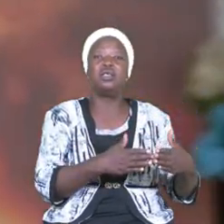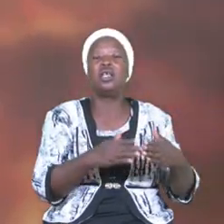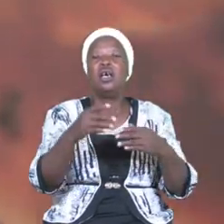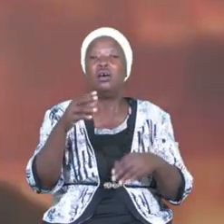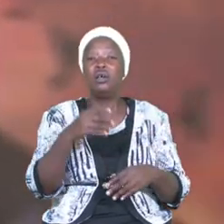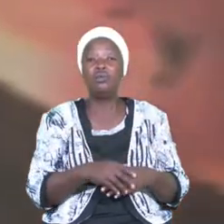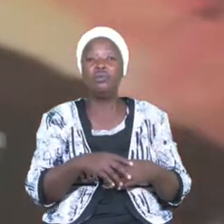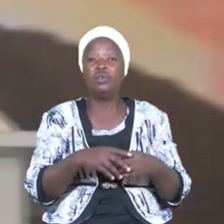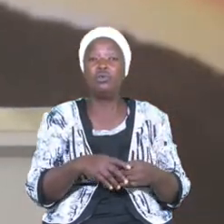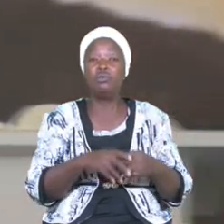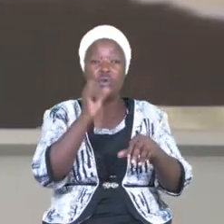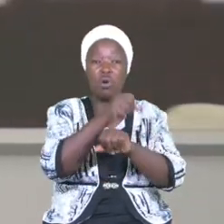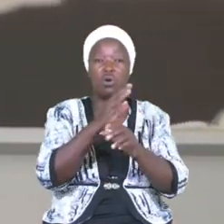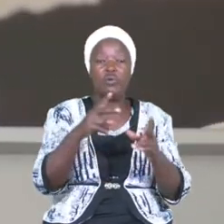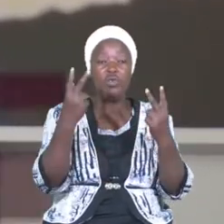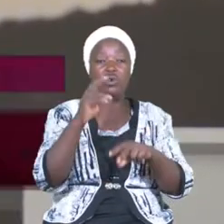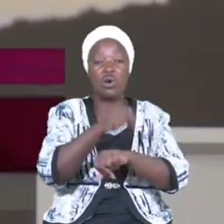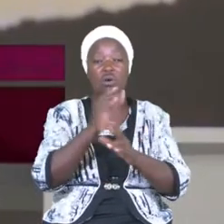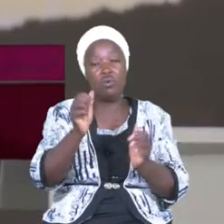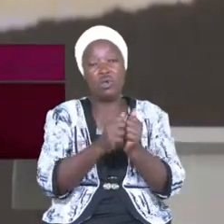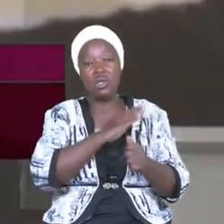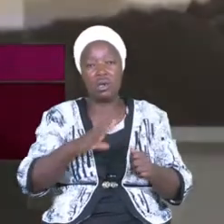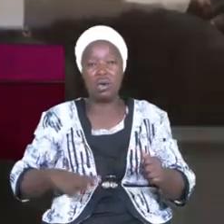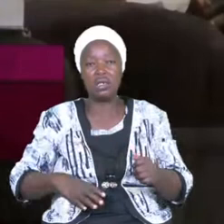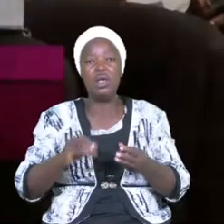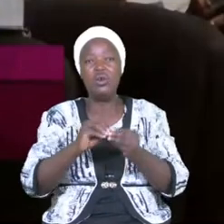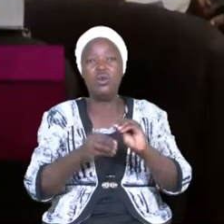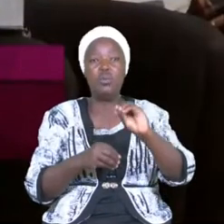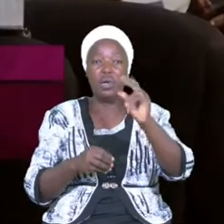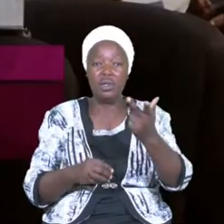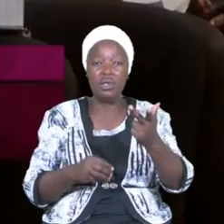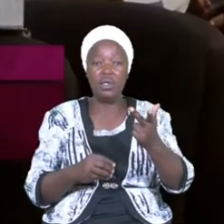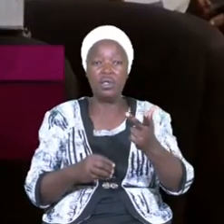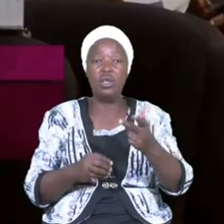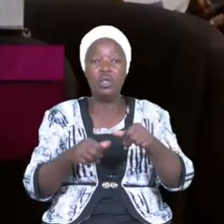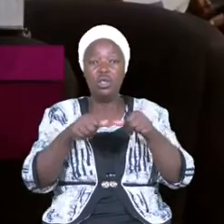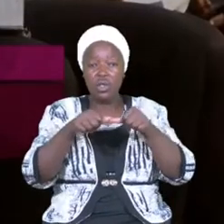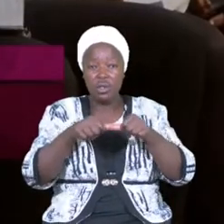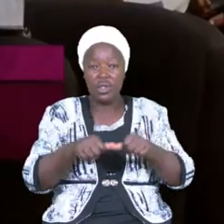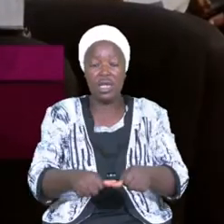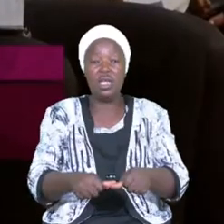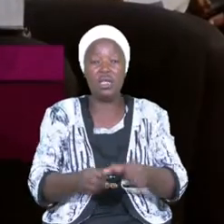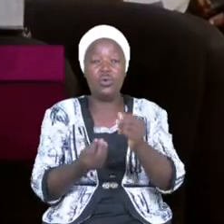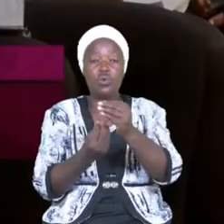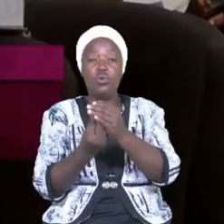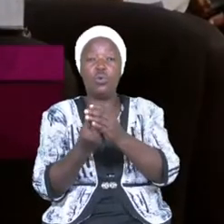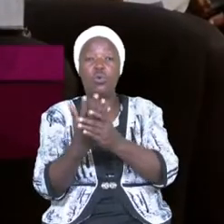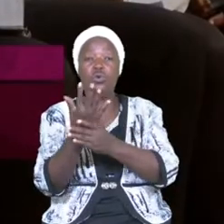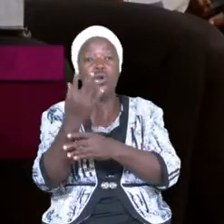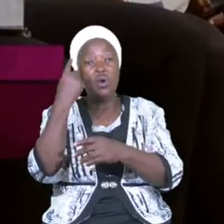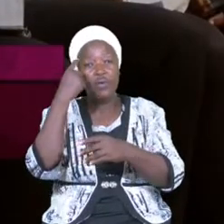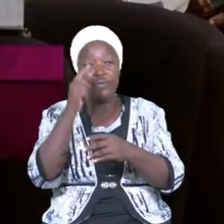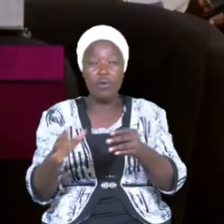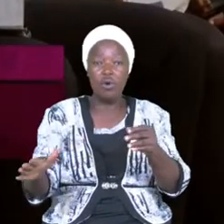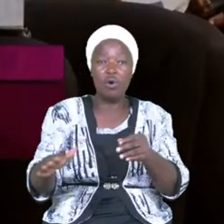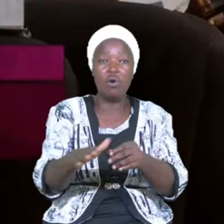Christ. Number three, sustained growth for occupied conquerors